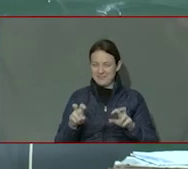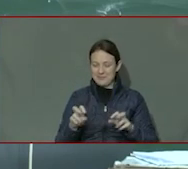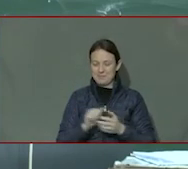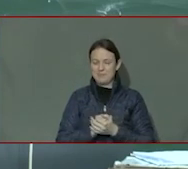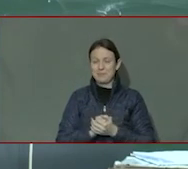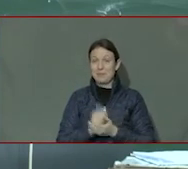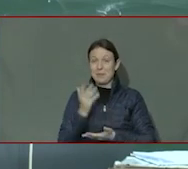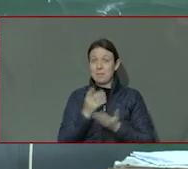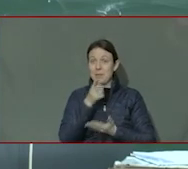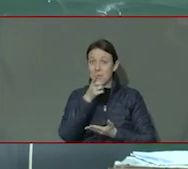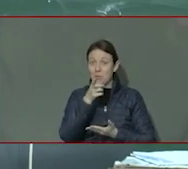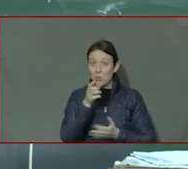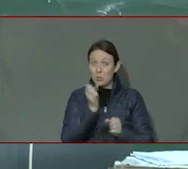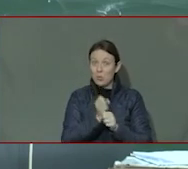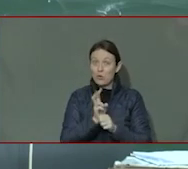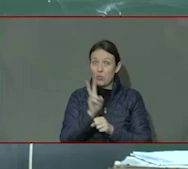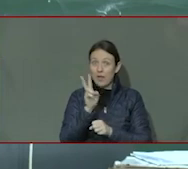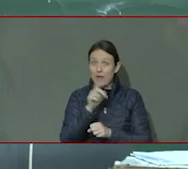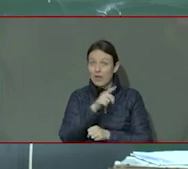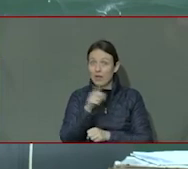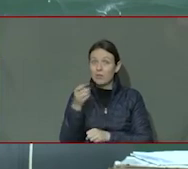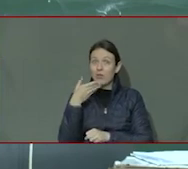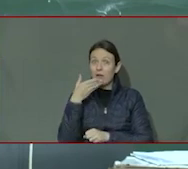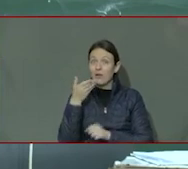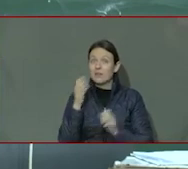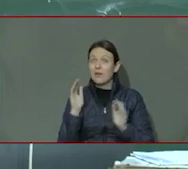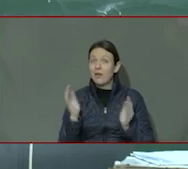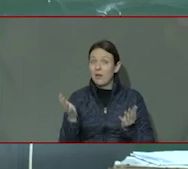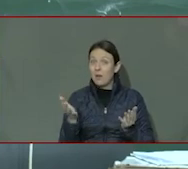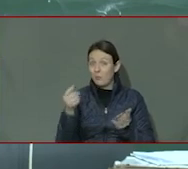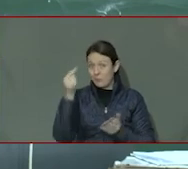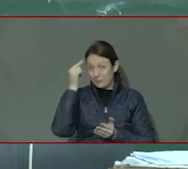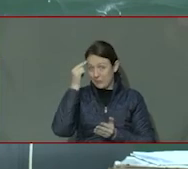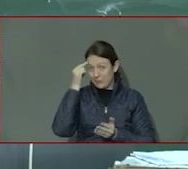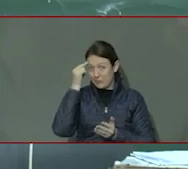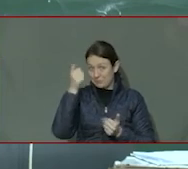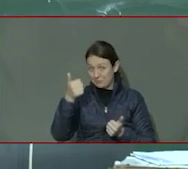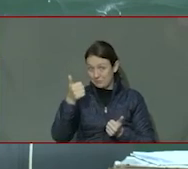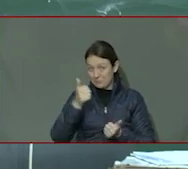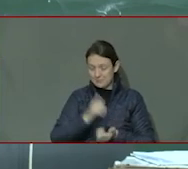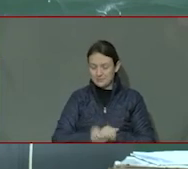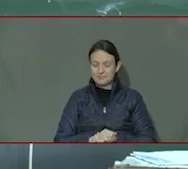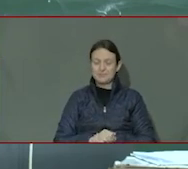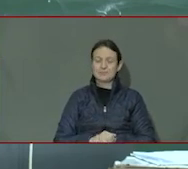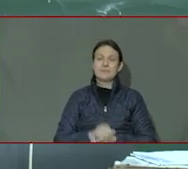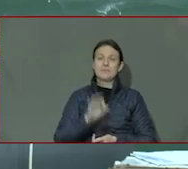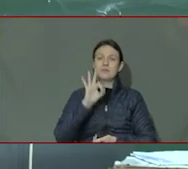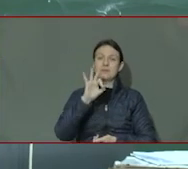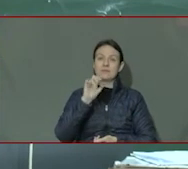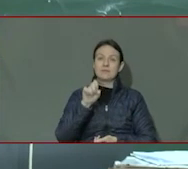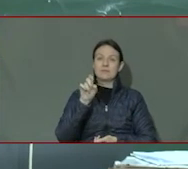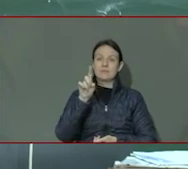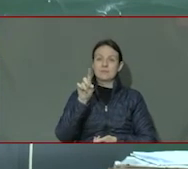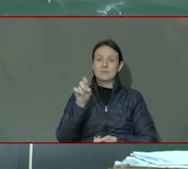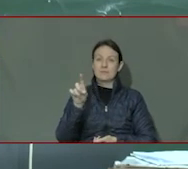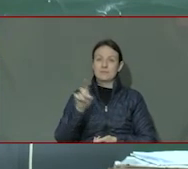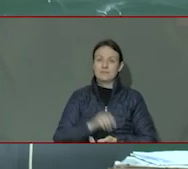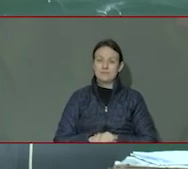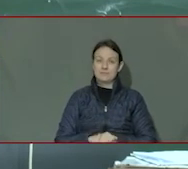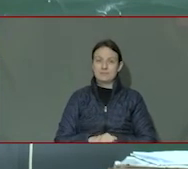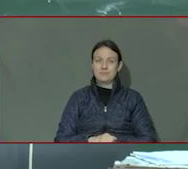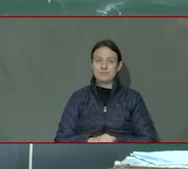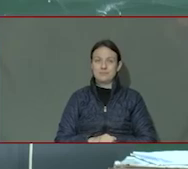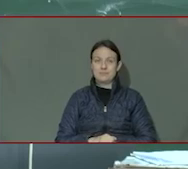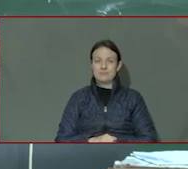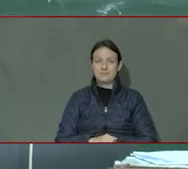say you were matric that year. How well would you have done in this question? 3.1.1. Here